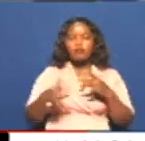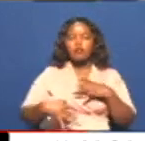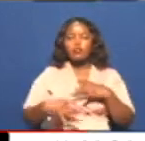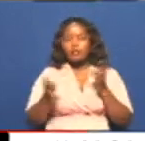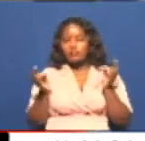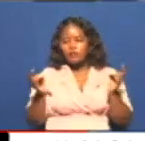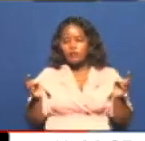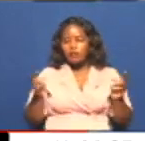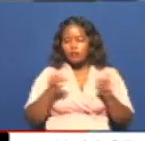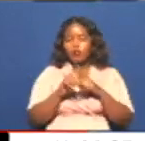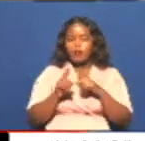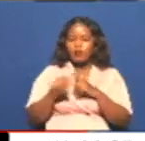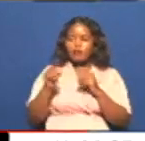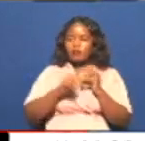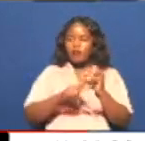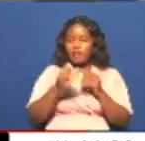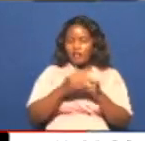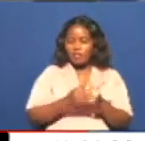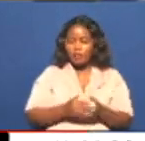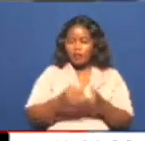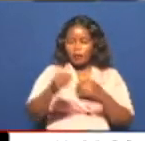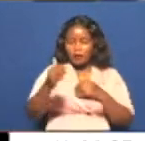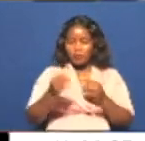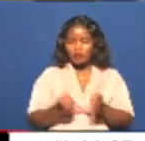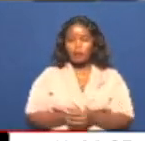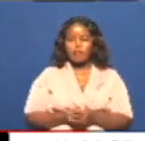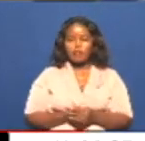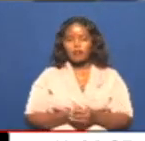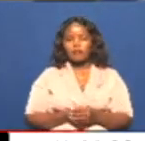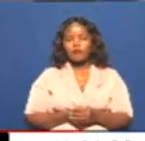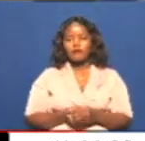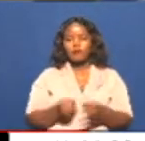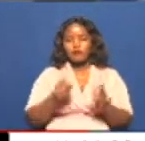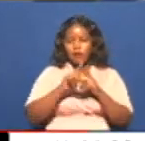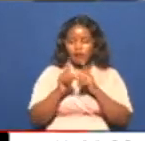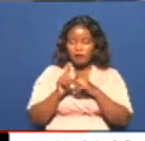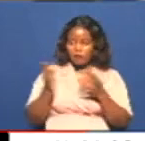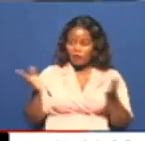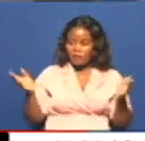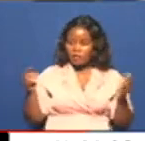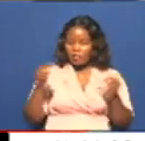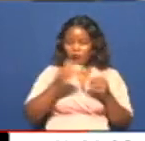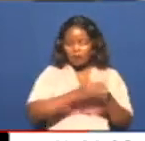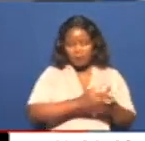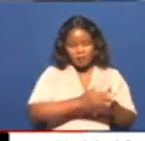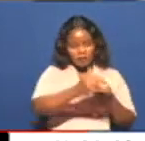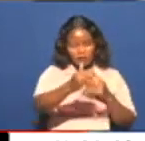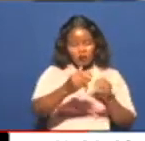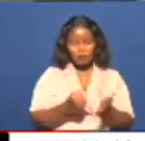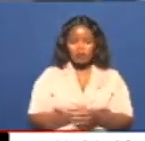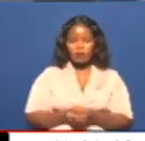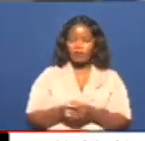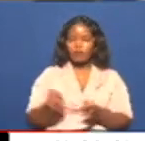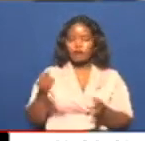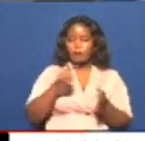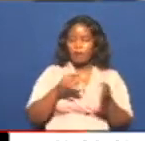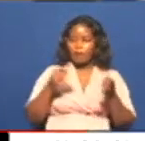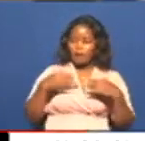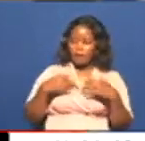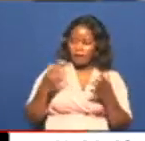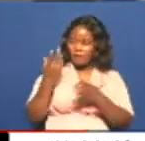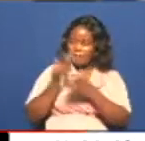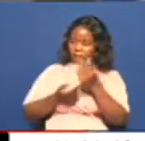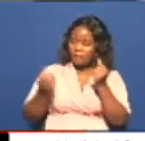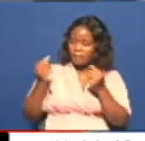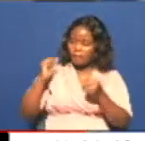at that time, the divisions will always follow. They will always follow the duality of politics at that particular